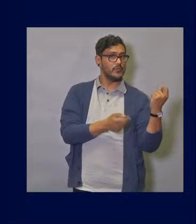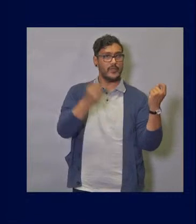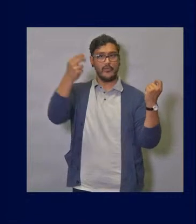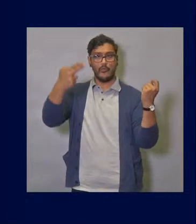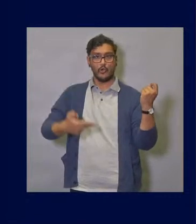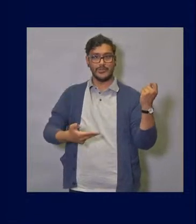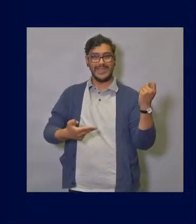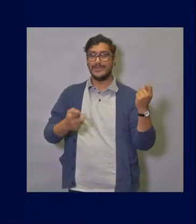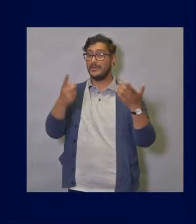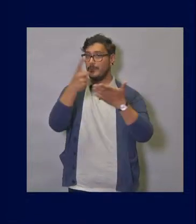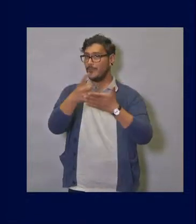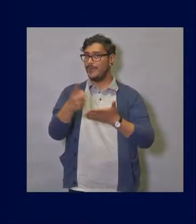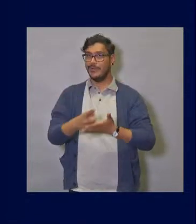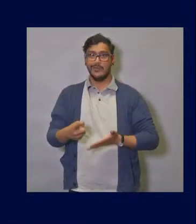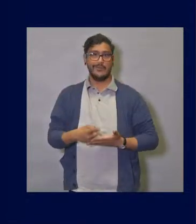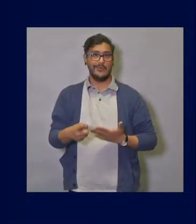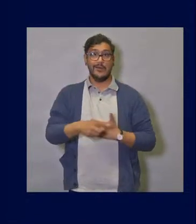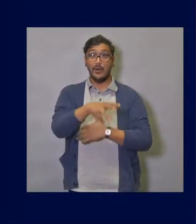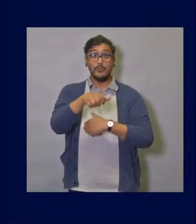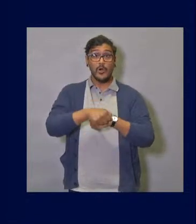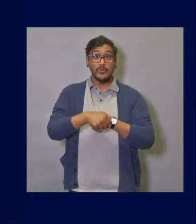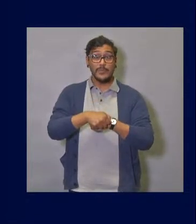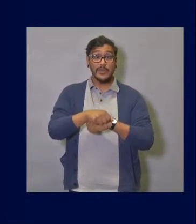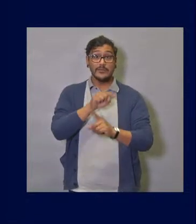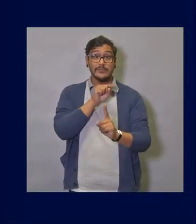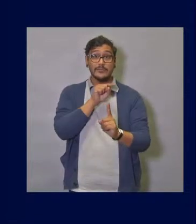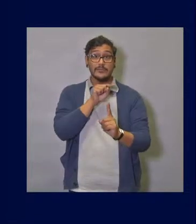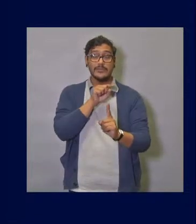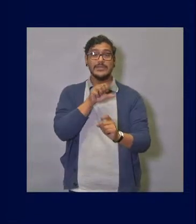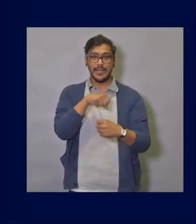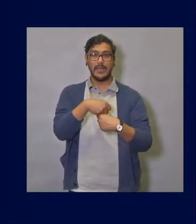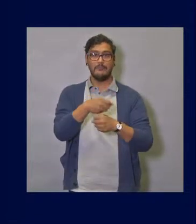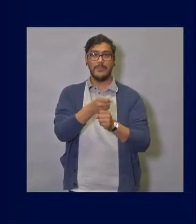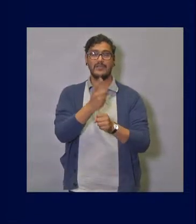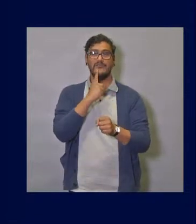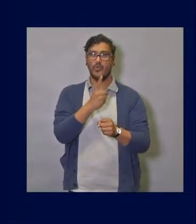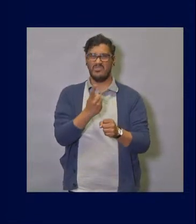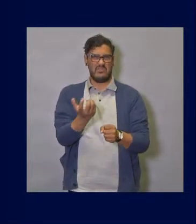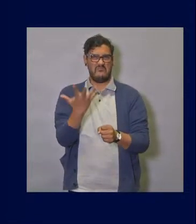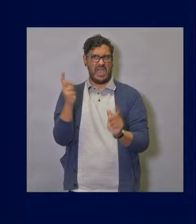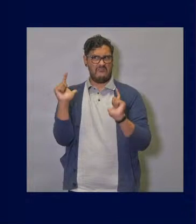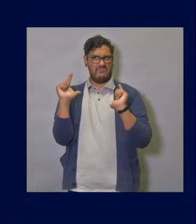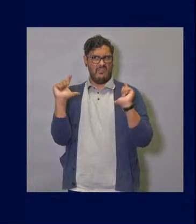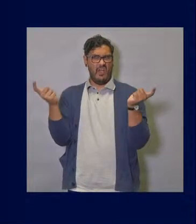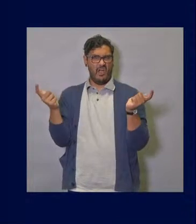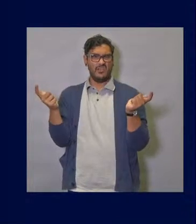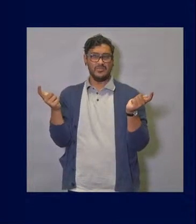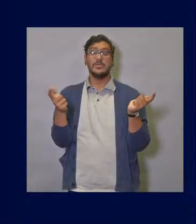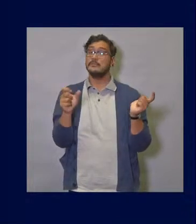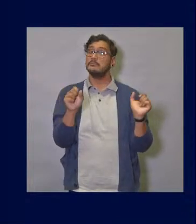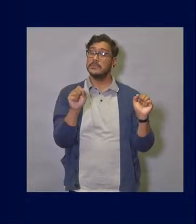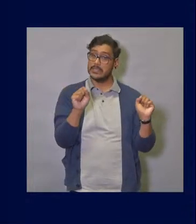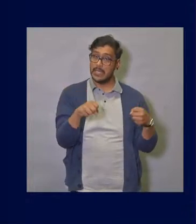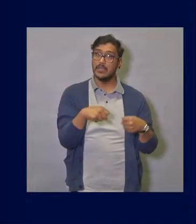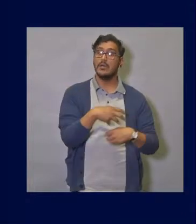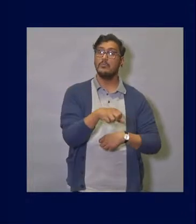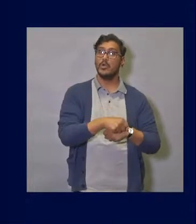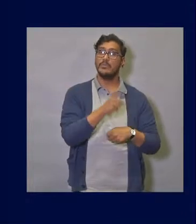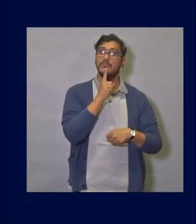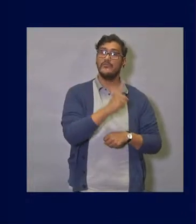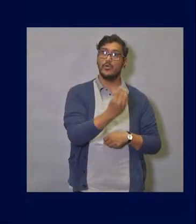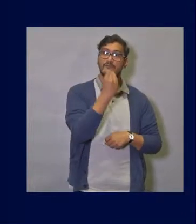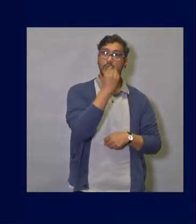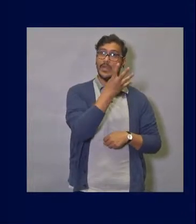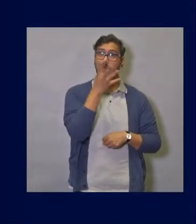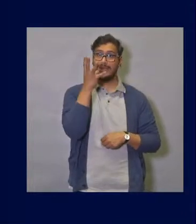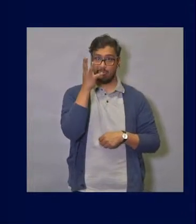week, appointments are available at our 5 large capacity sites for people working in food and agriculture. On